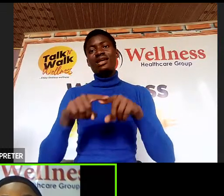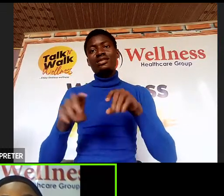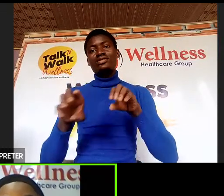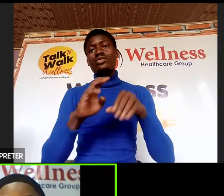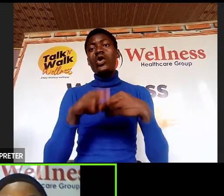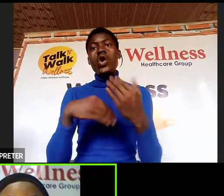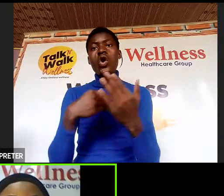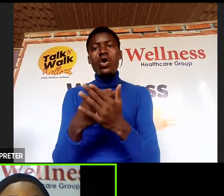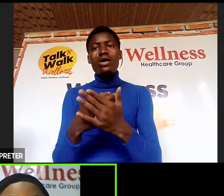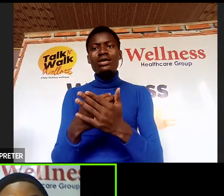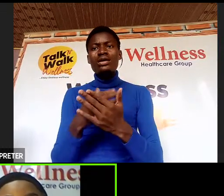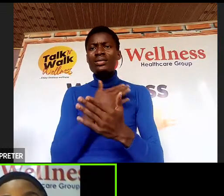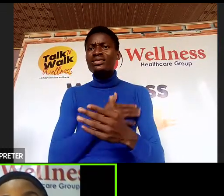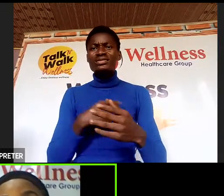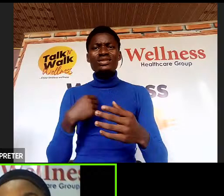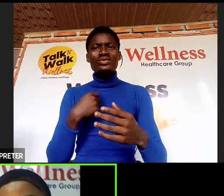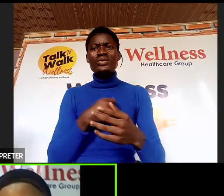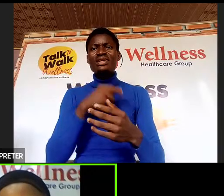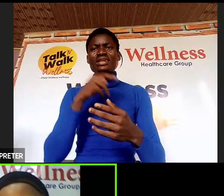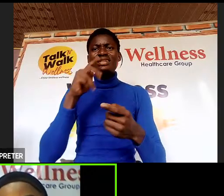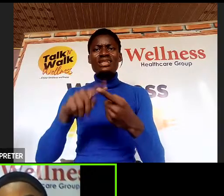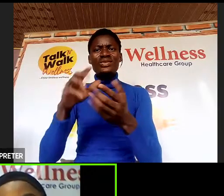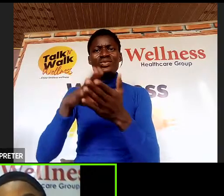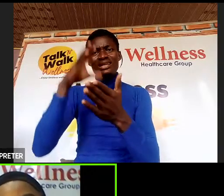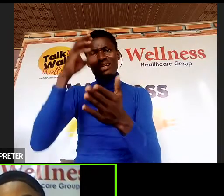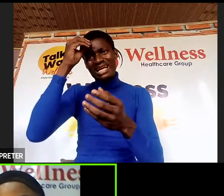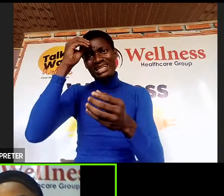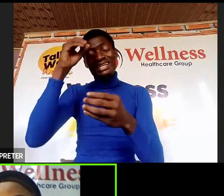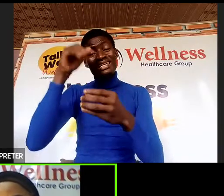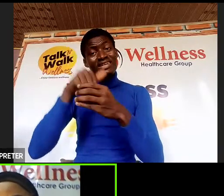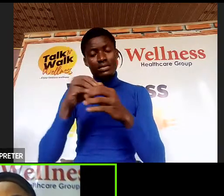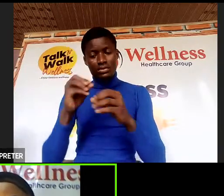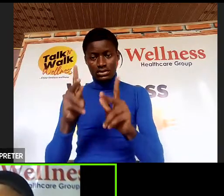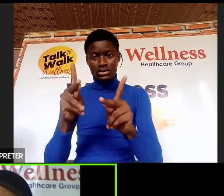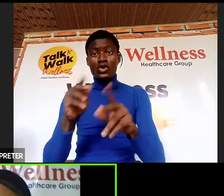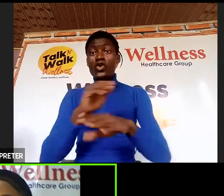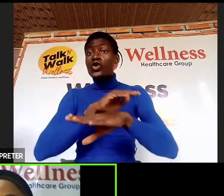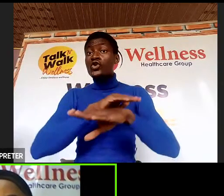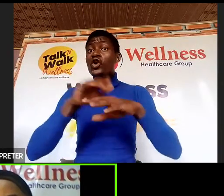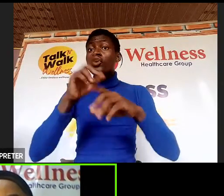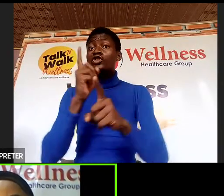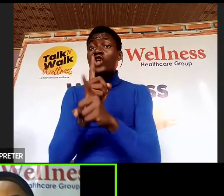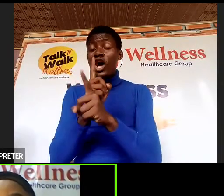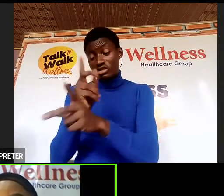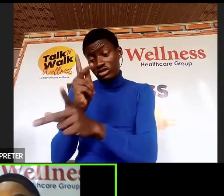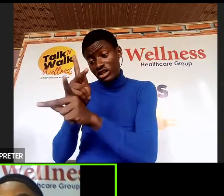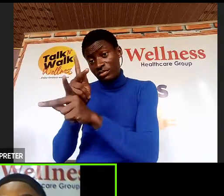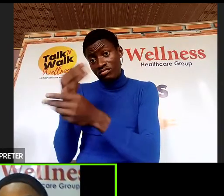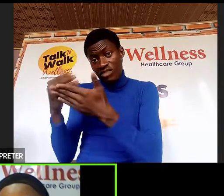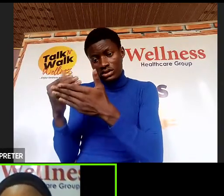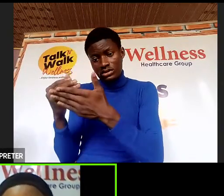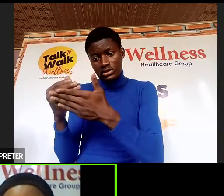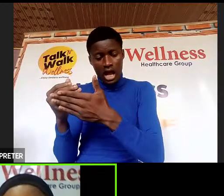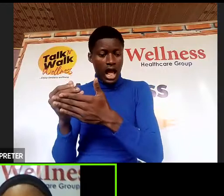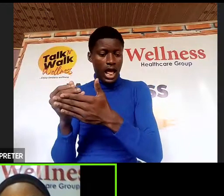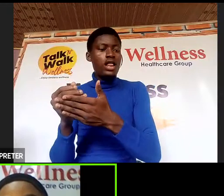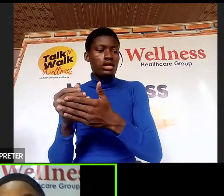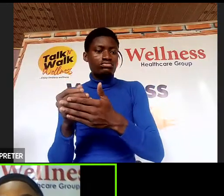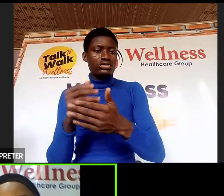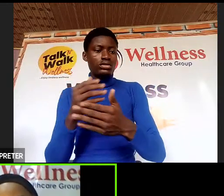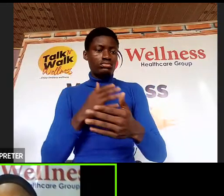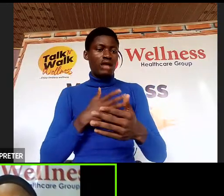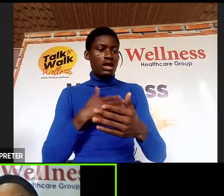save that money. When you save that money, it's like keeping it under the carpet in your house. It loses value every day. The best thing is to, no matter how much you